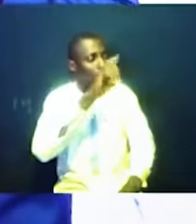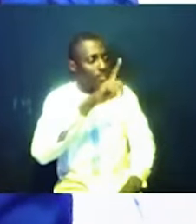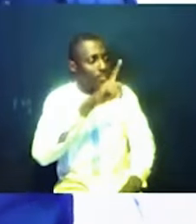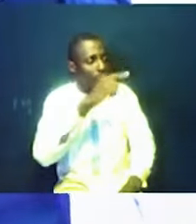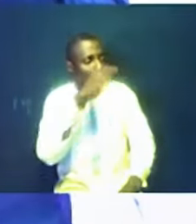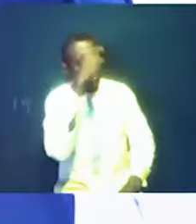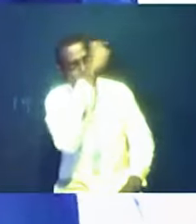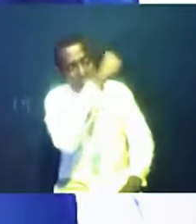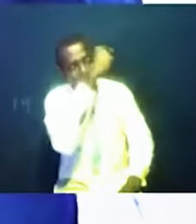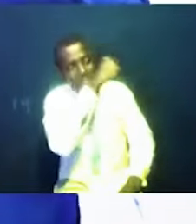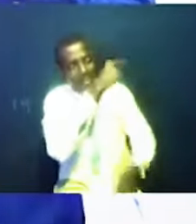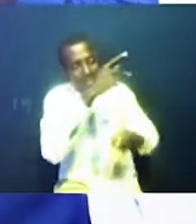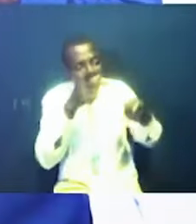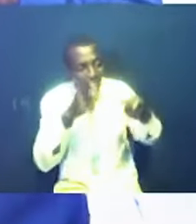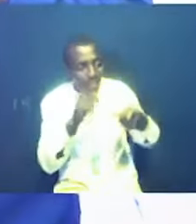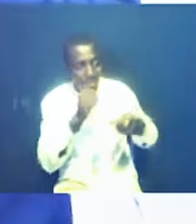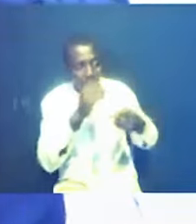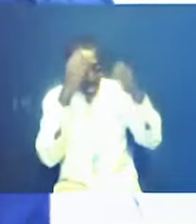So, I'm